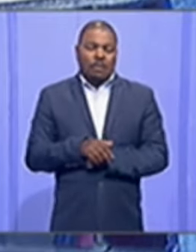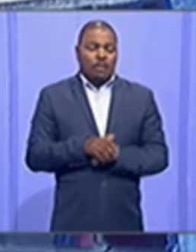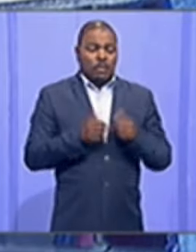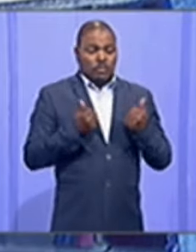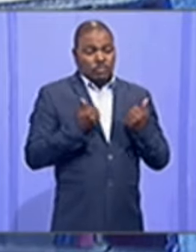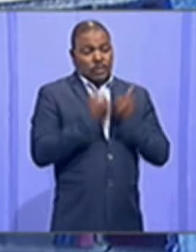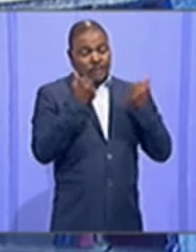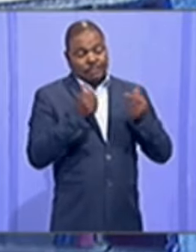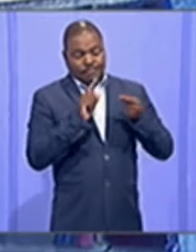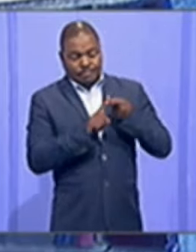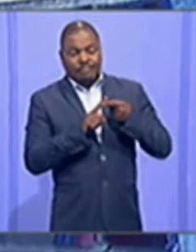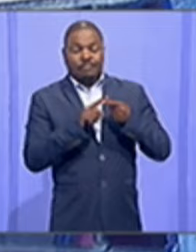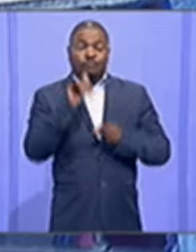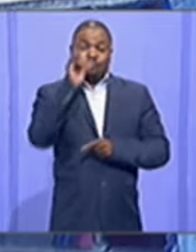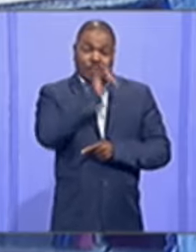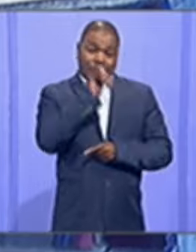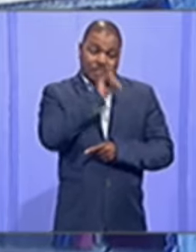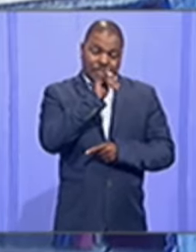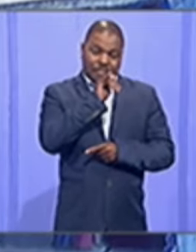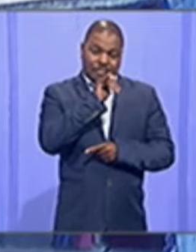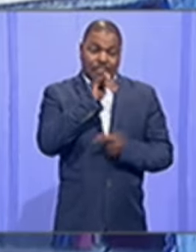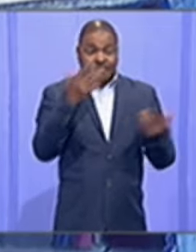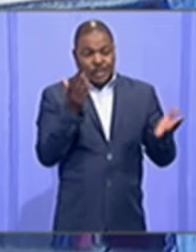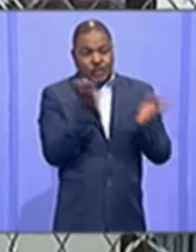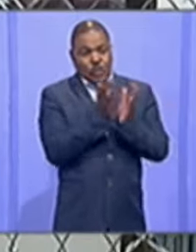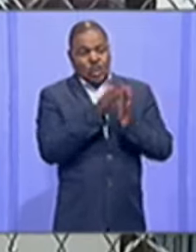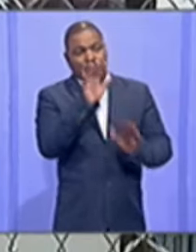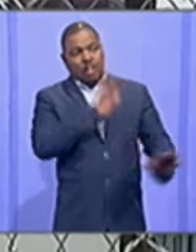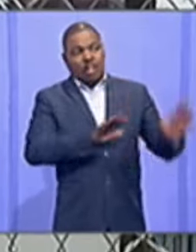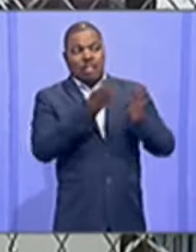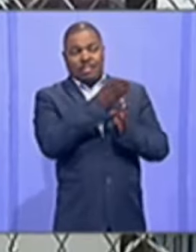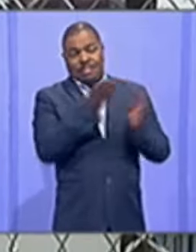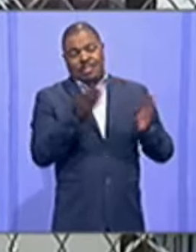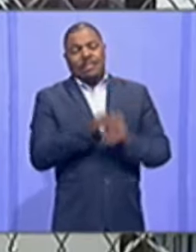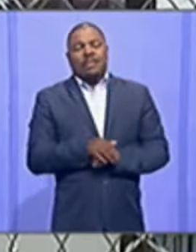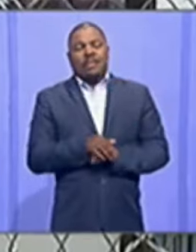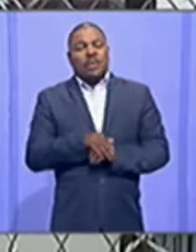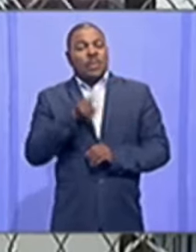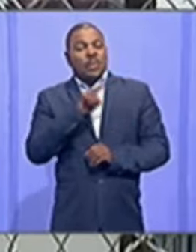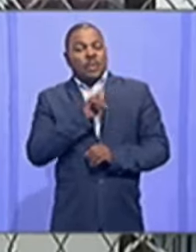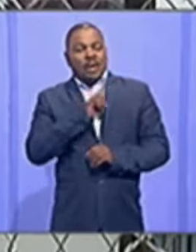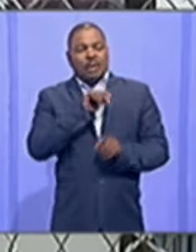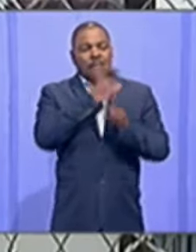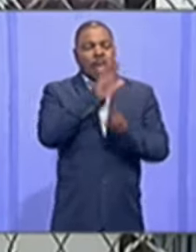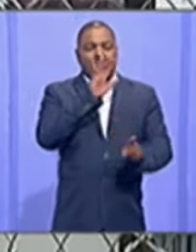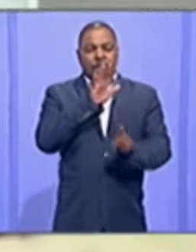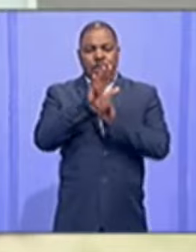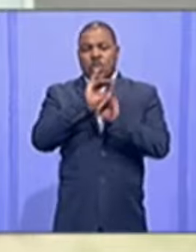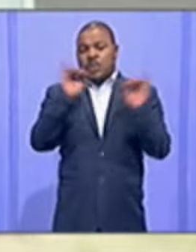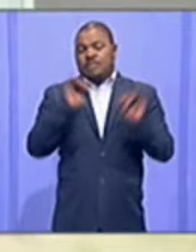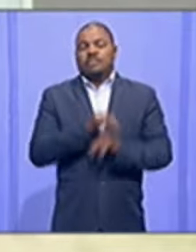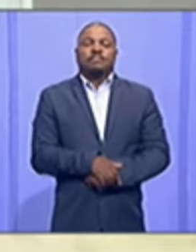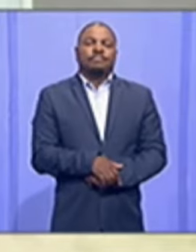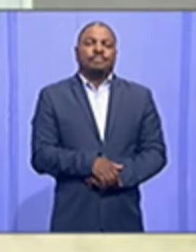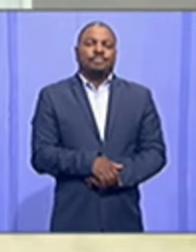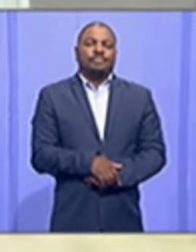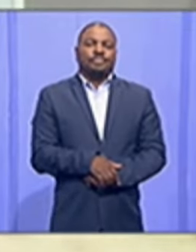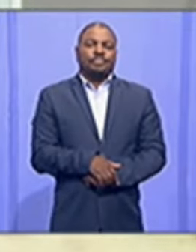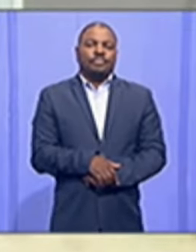le bosenyi tse di amang maemo a dikolo dingwe mo profenseng ka tsela e sa siamang.